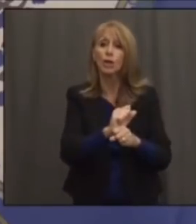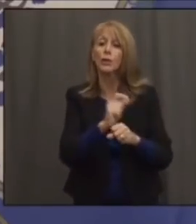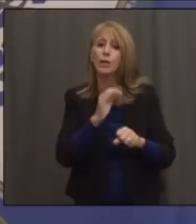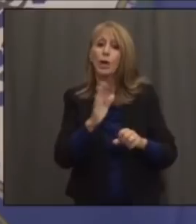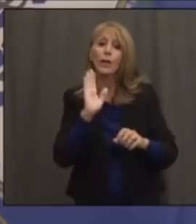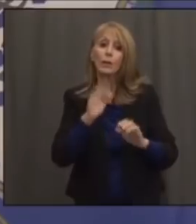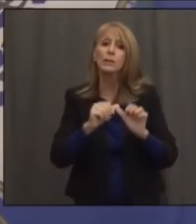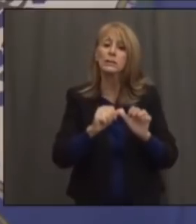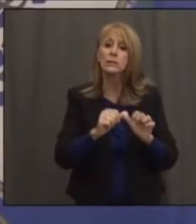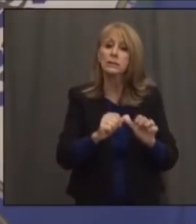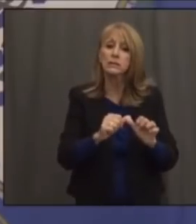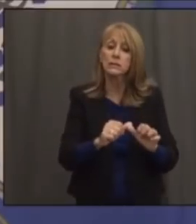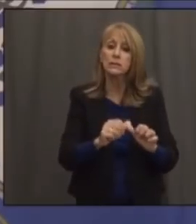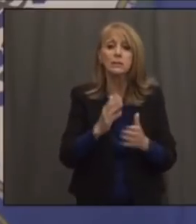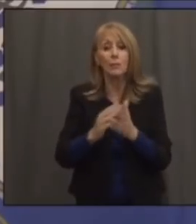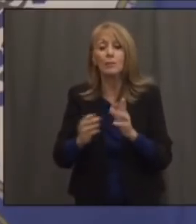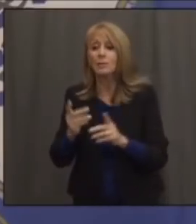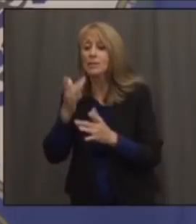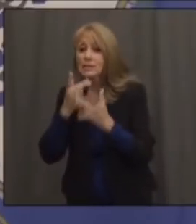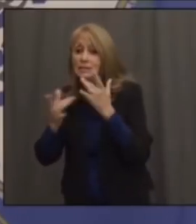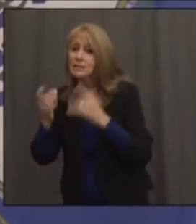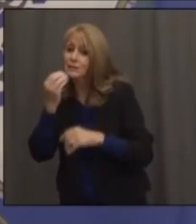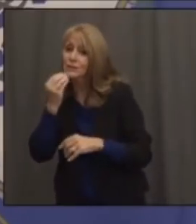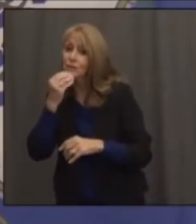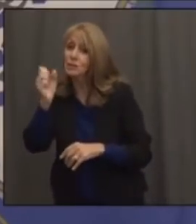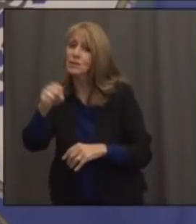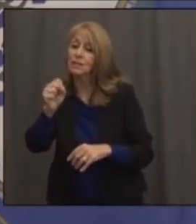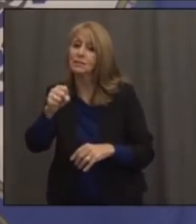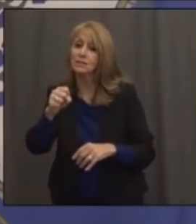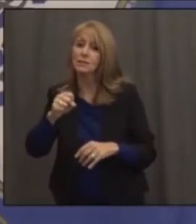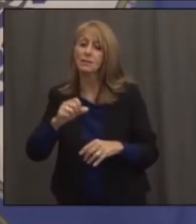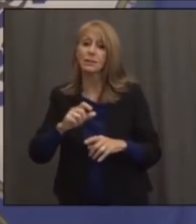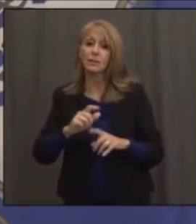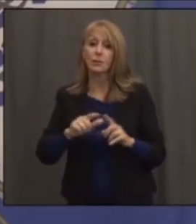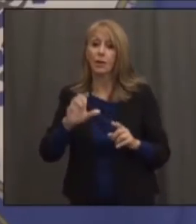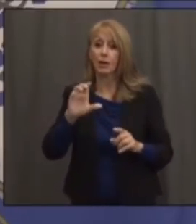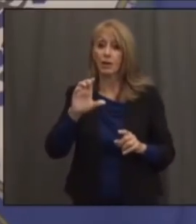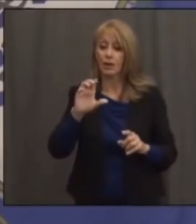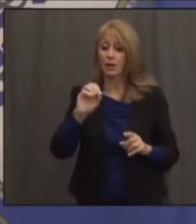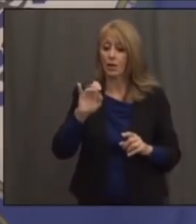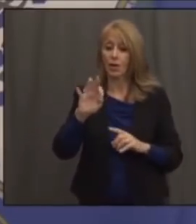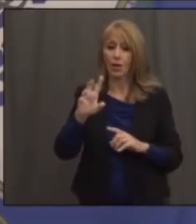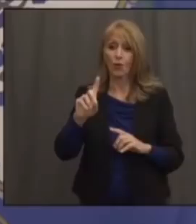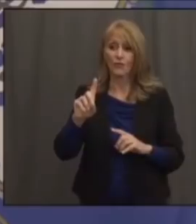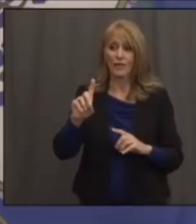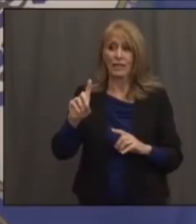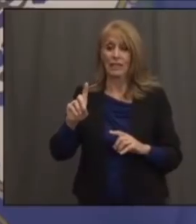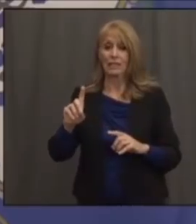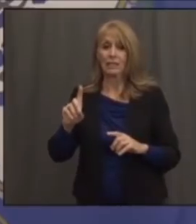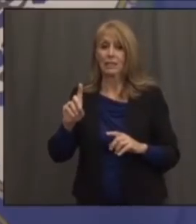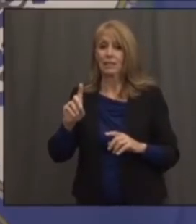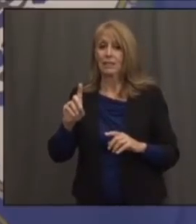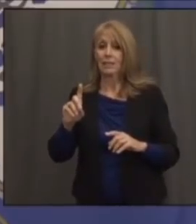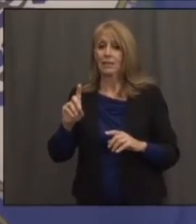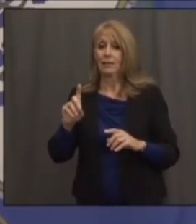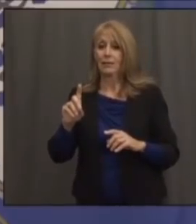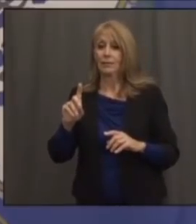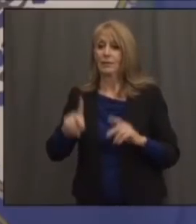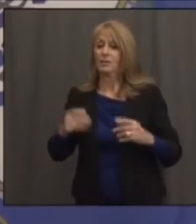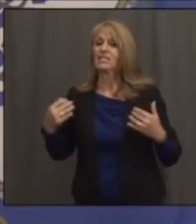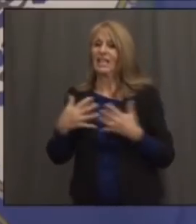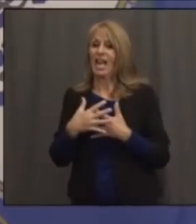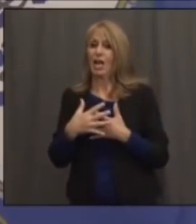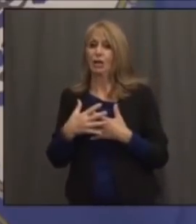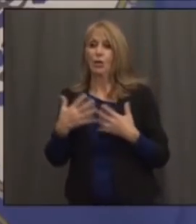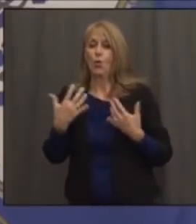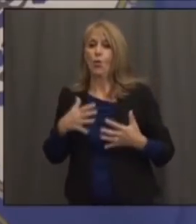bit longer. Certainly as long as you have, COVID hesitant people who aren't sure when they can get back to work safely.